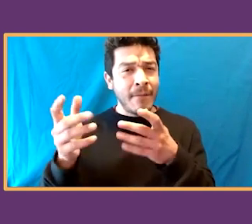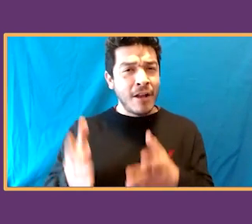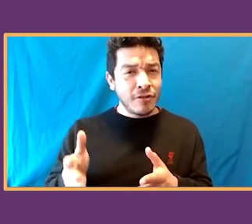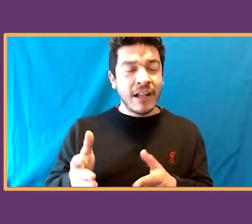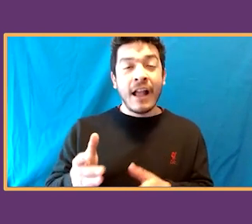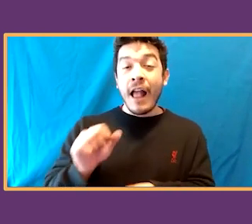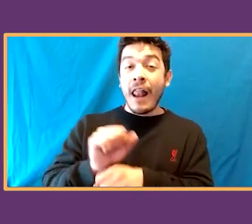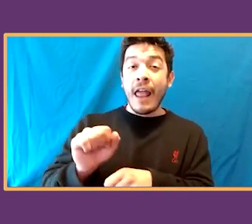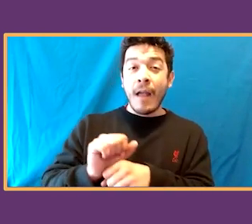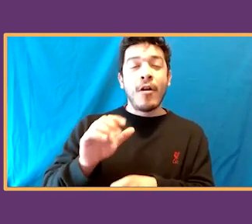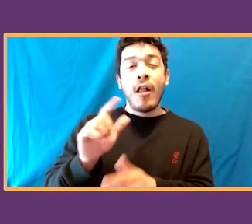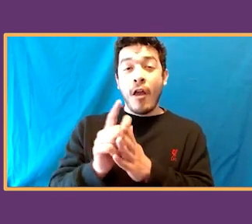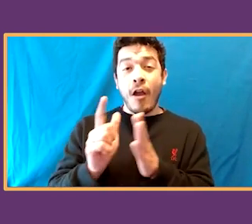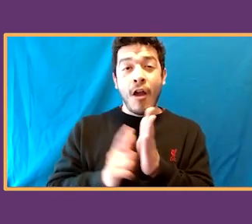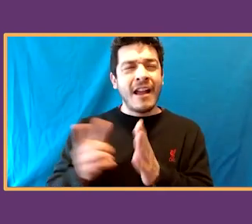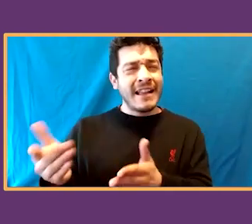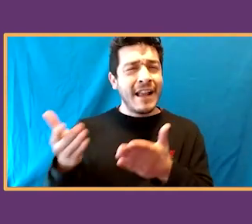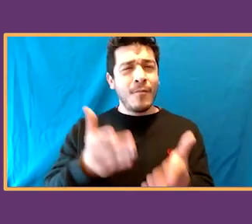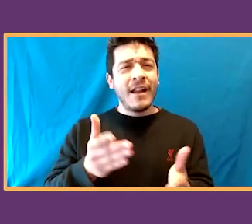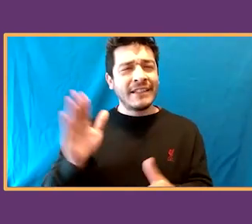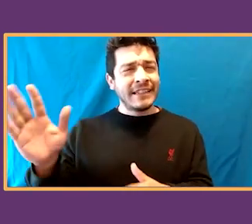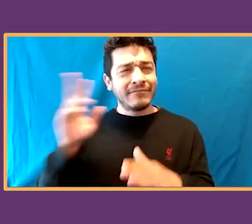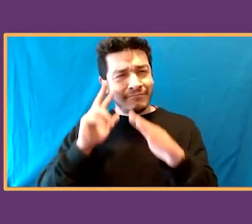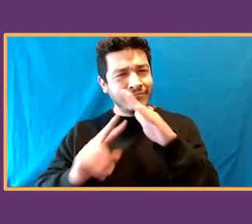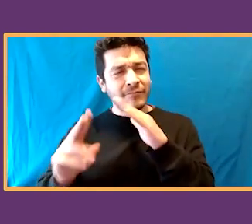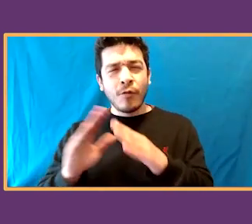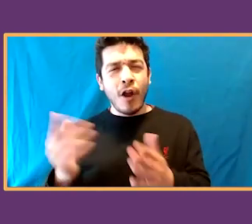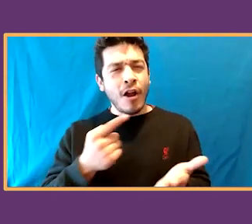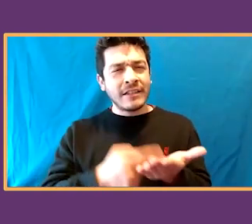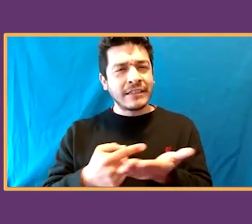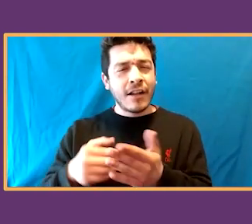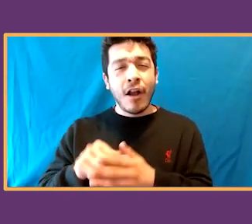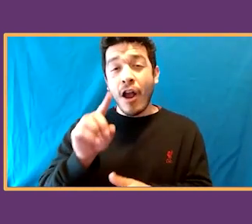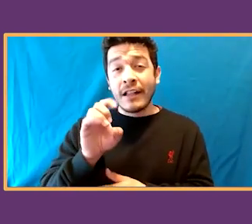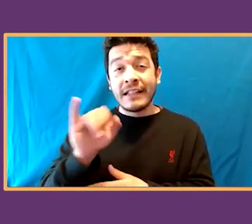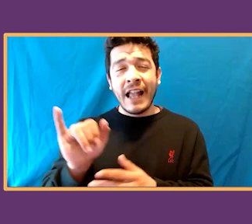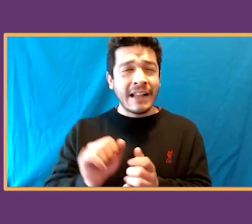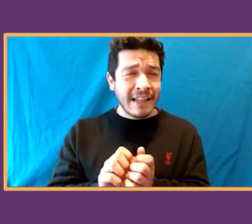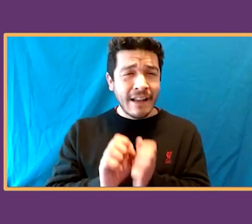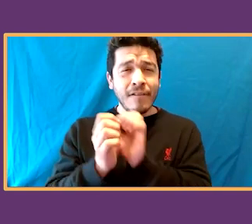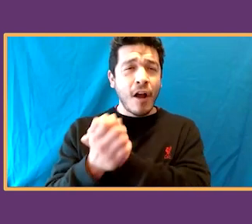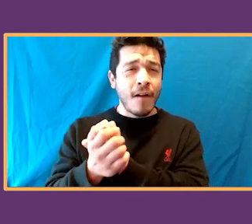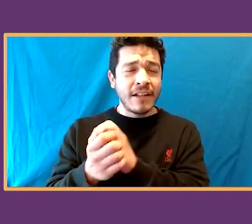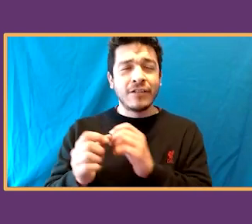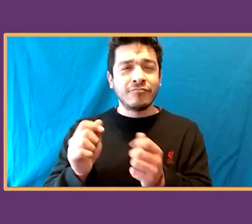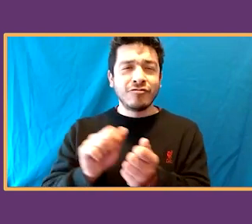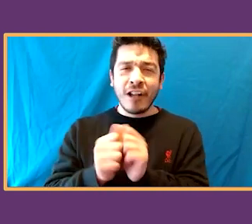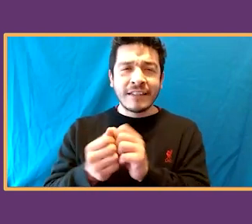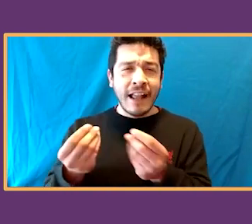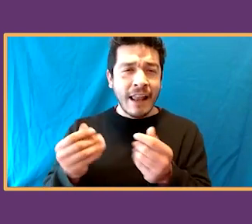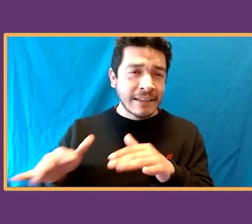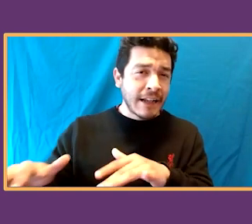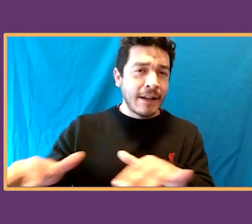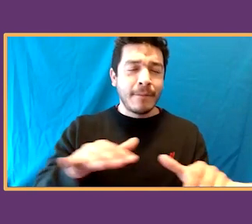law. John brings invaluable insights to our discussion on DEI's evolving landscape.